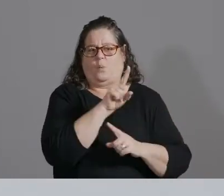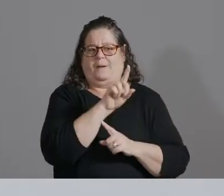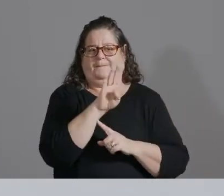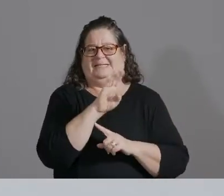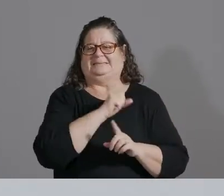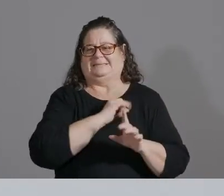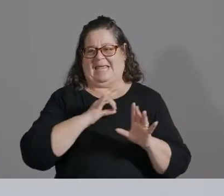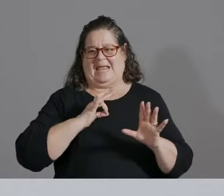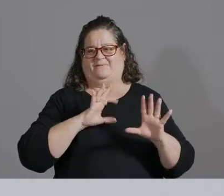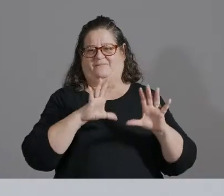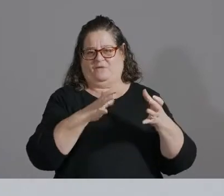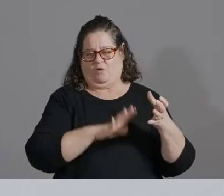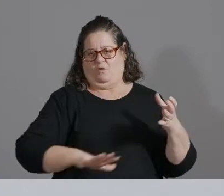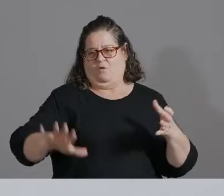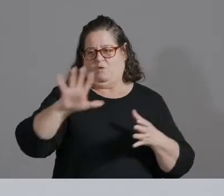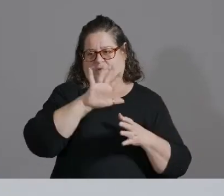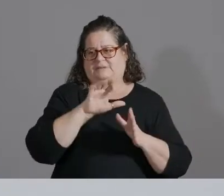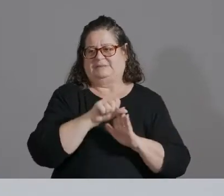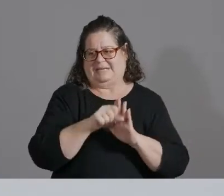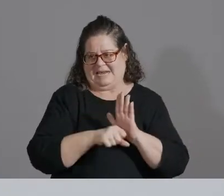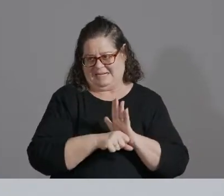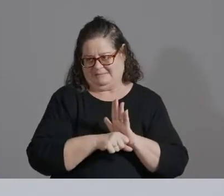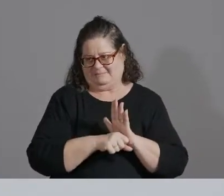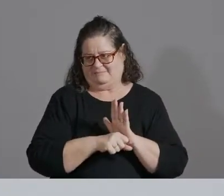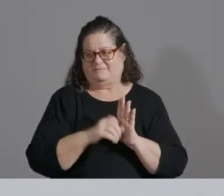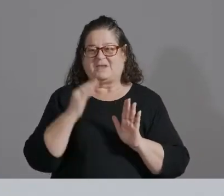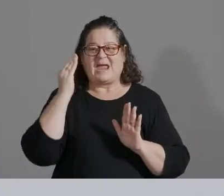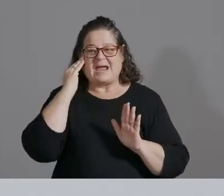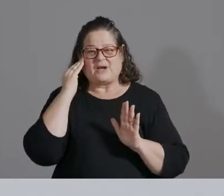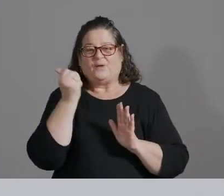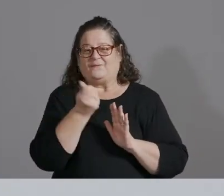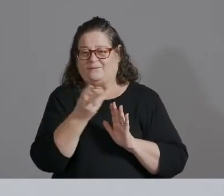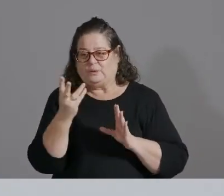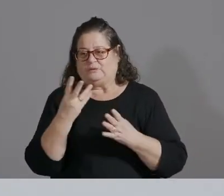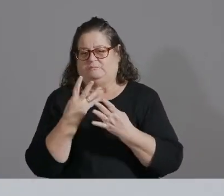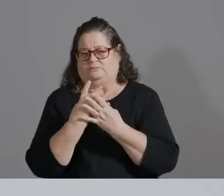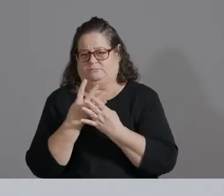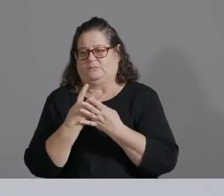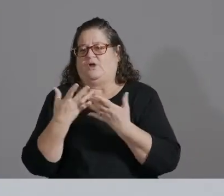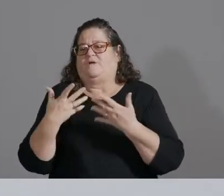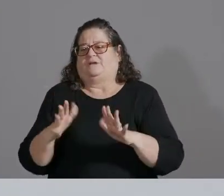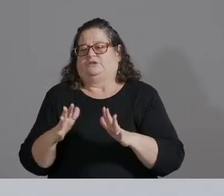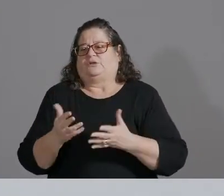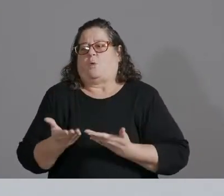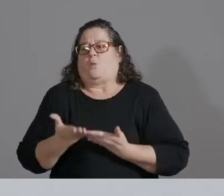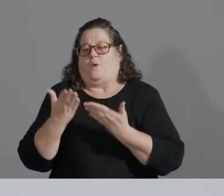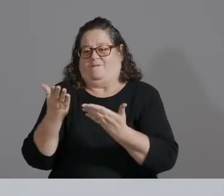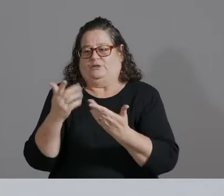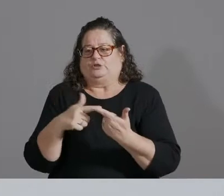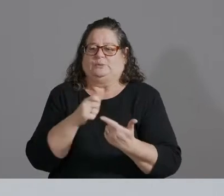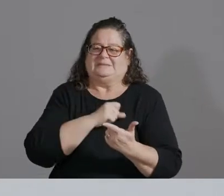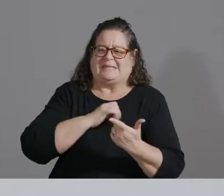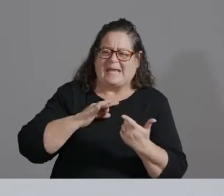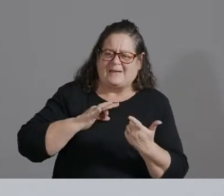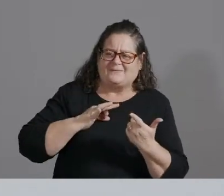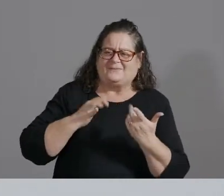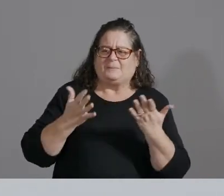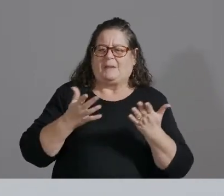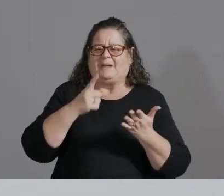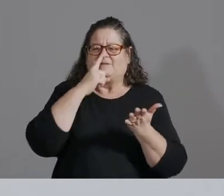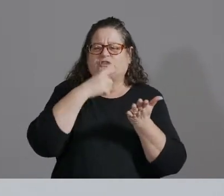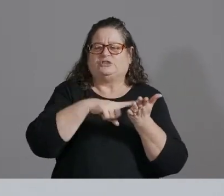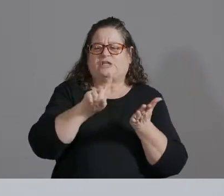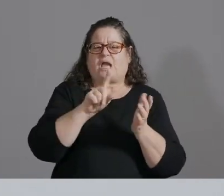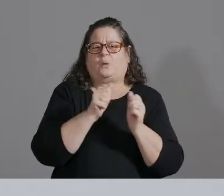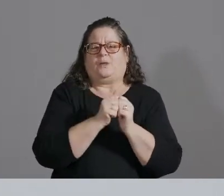know that there have been several prisons that they have already offered staff vaccinations. You'd probably have to check with the Department of Corrections on